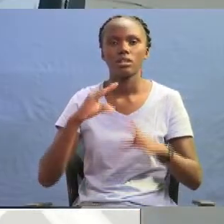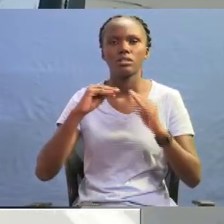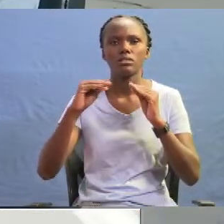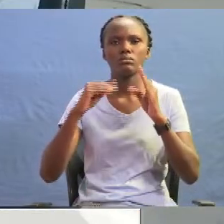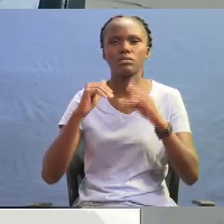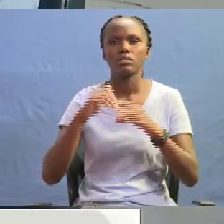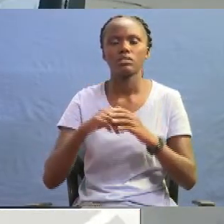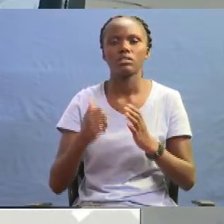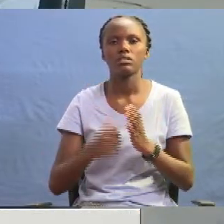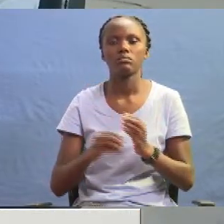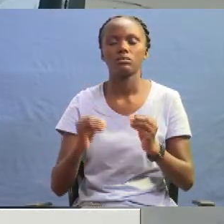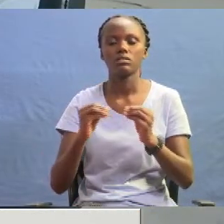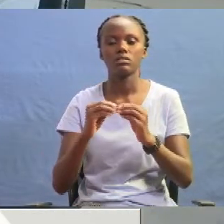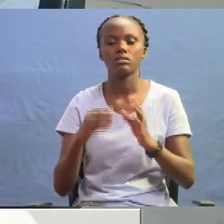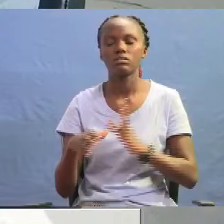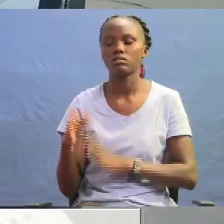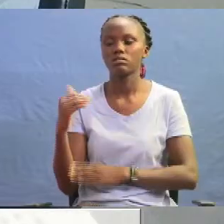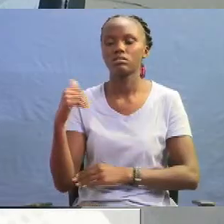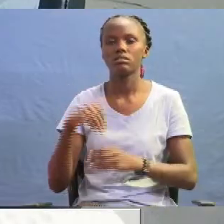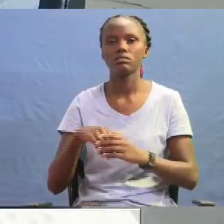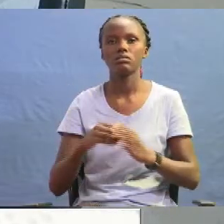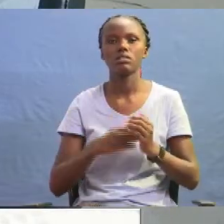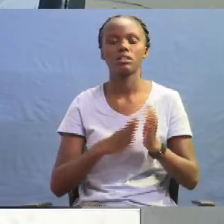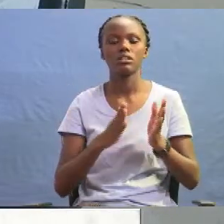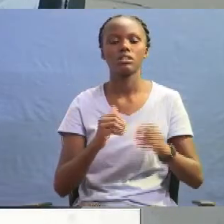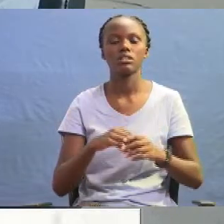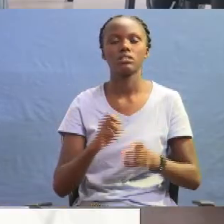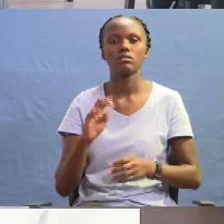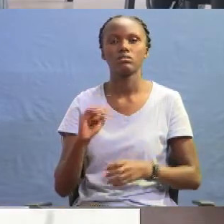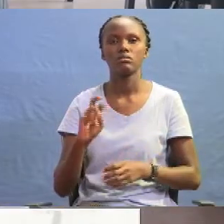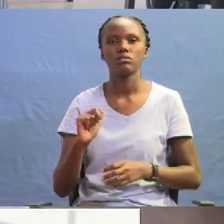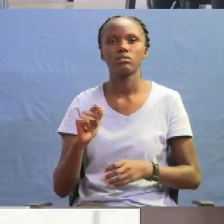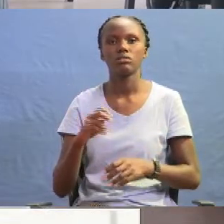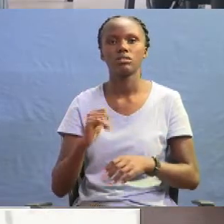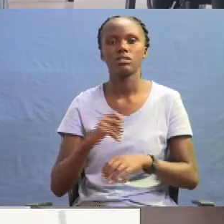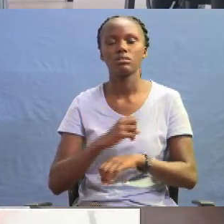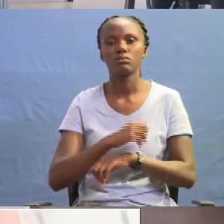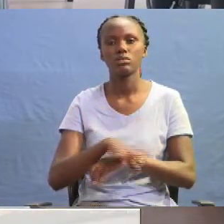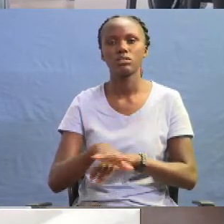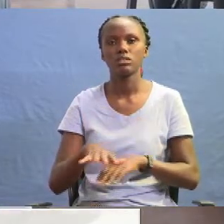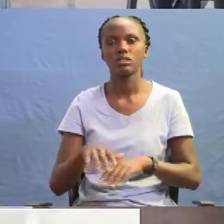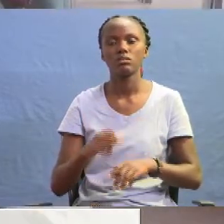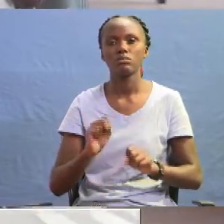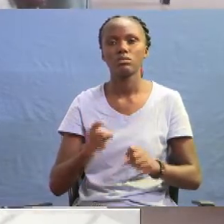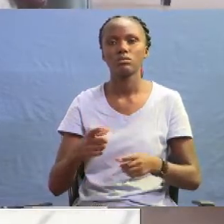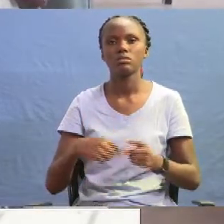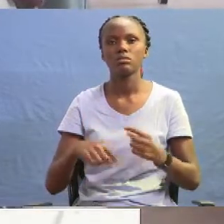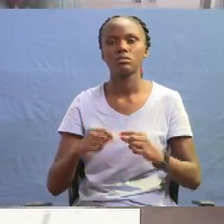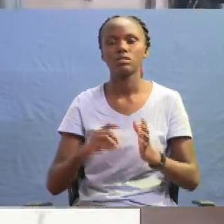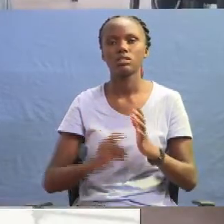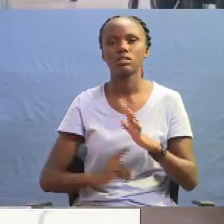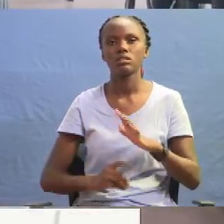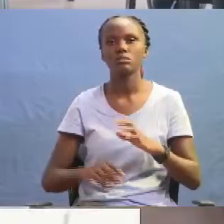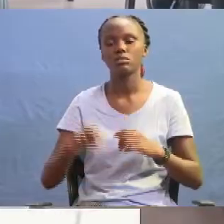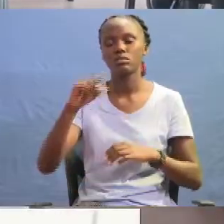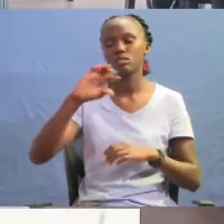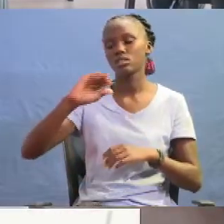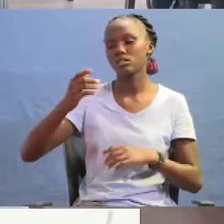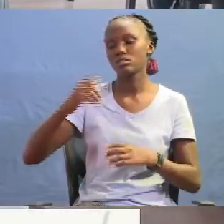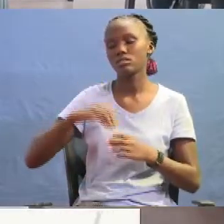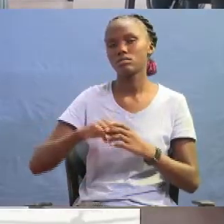after a meeting with security stakeholders in Funyula constituency, Busia County, the Deputy County Commissioner Joyce